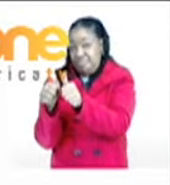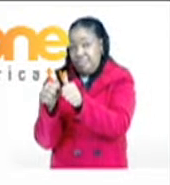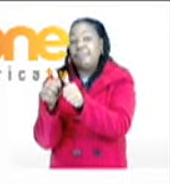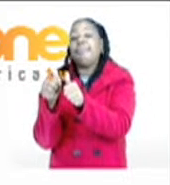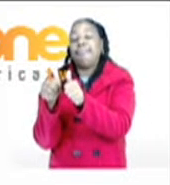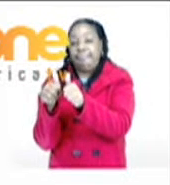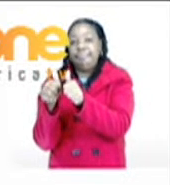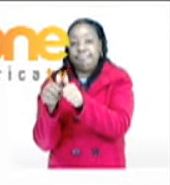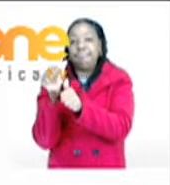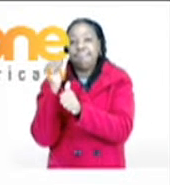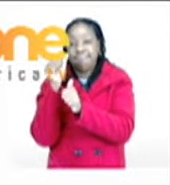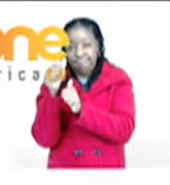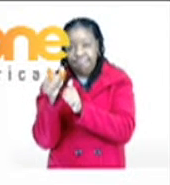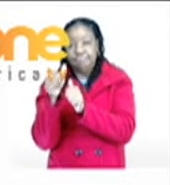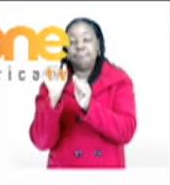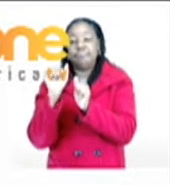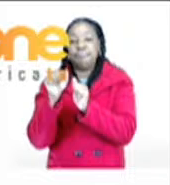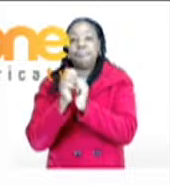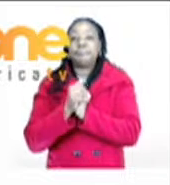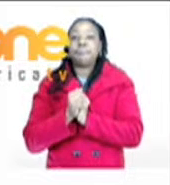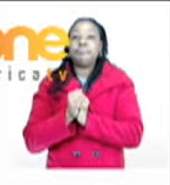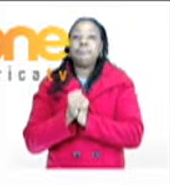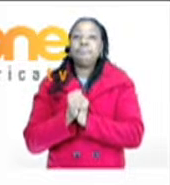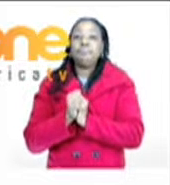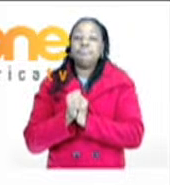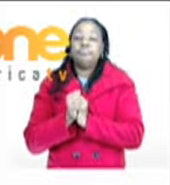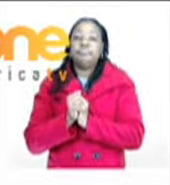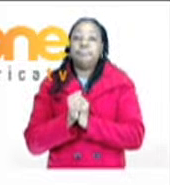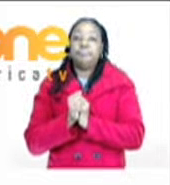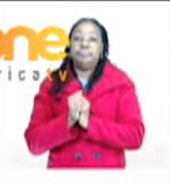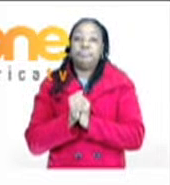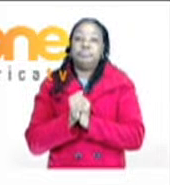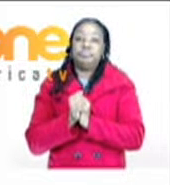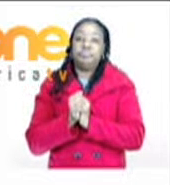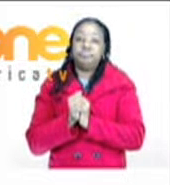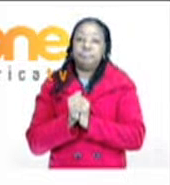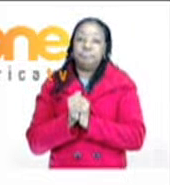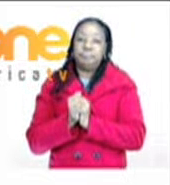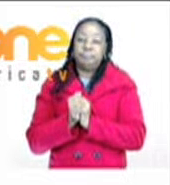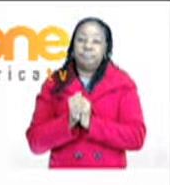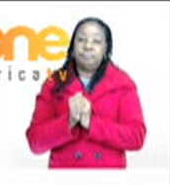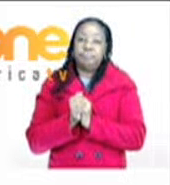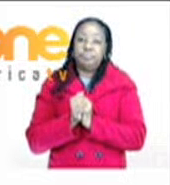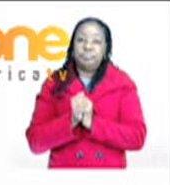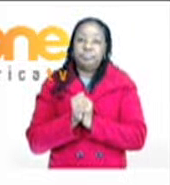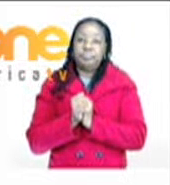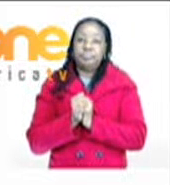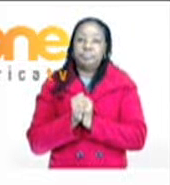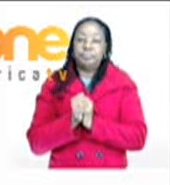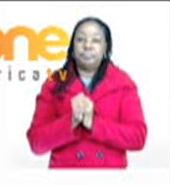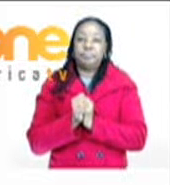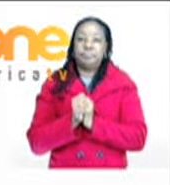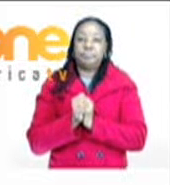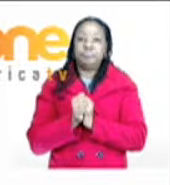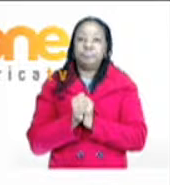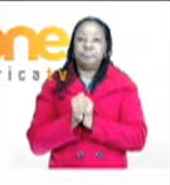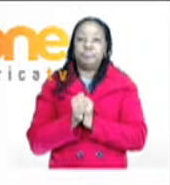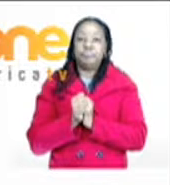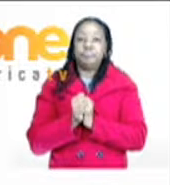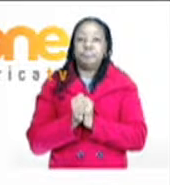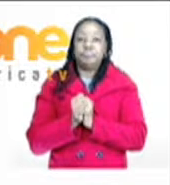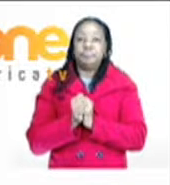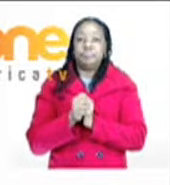side. I would like you to find out for yourself. I will not be able to direct you with both the